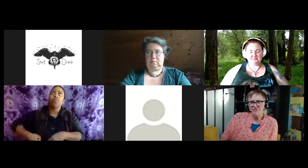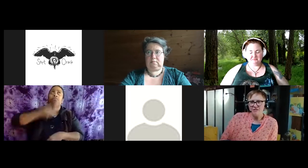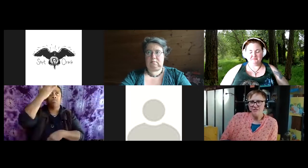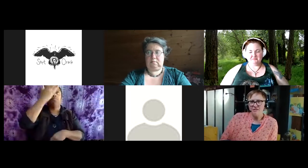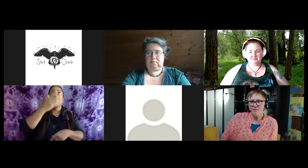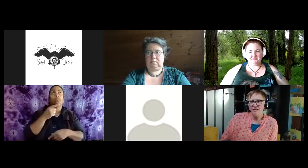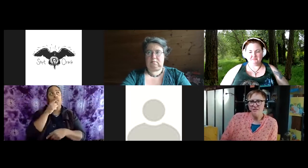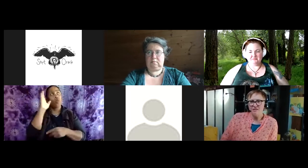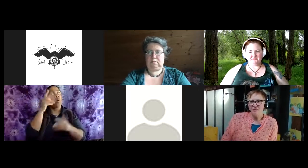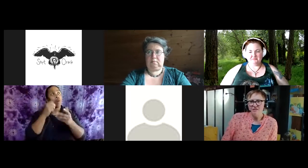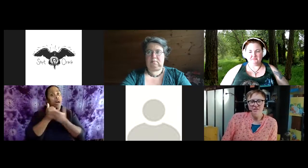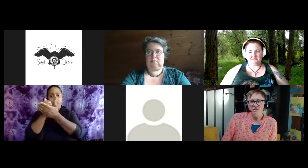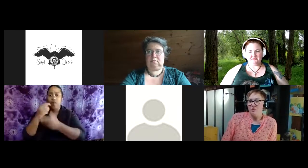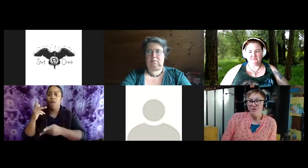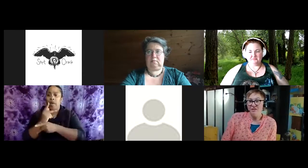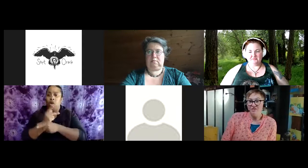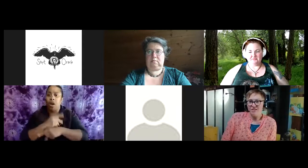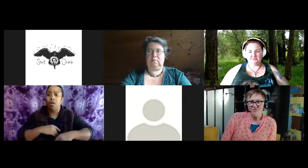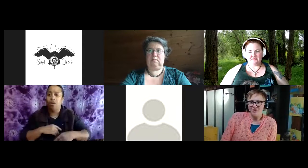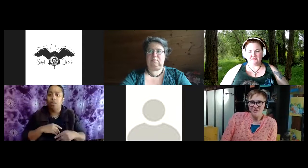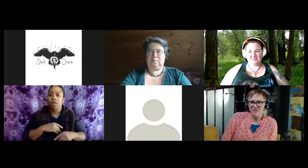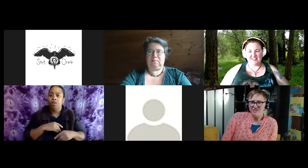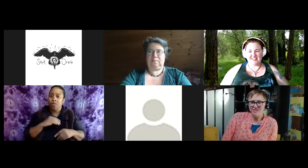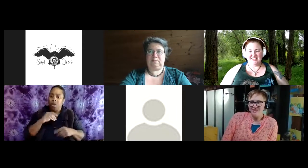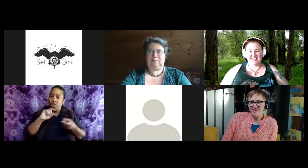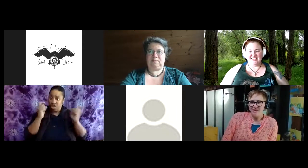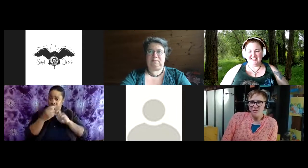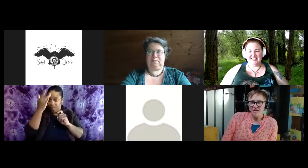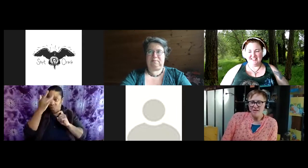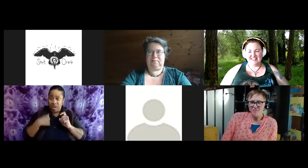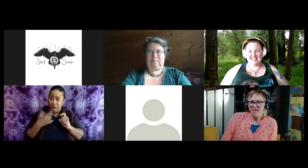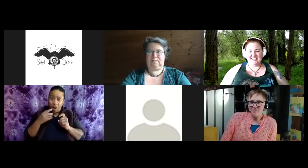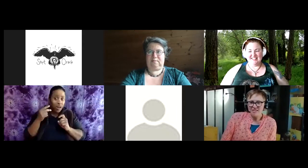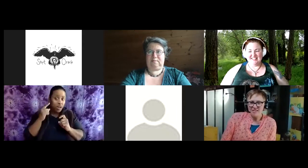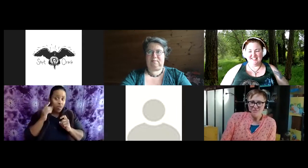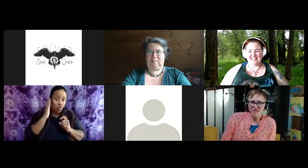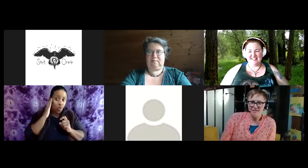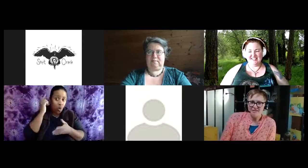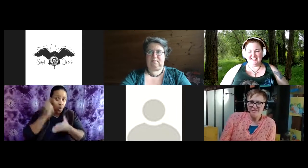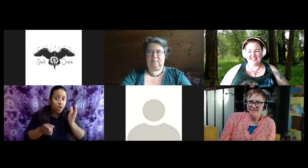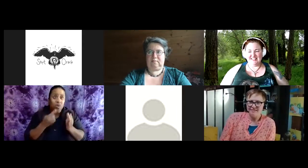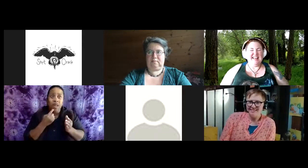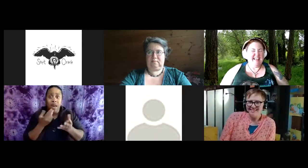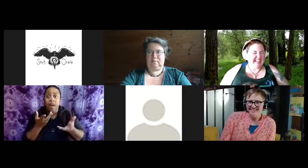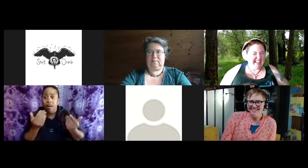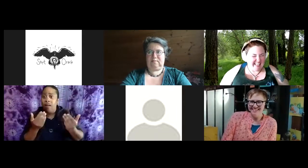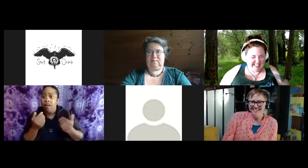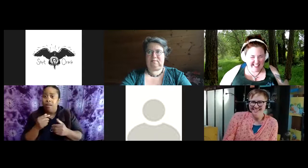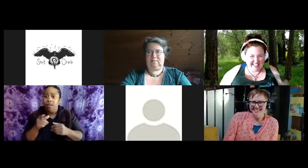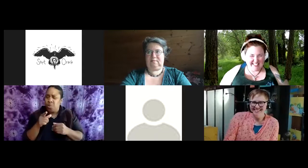do at this time of the year. So, Shift, which I would love to hear what you do, because you're a manifestation monster.